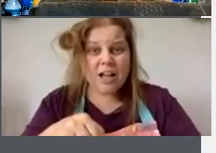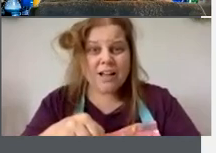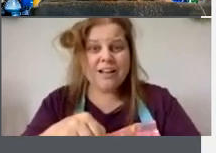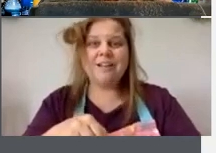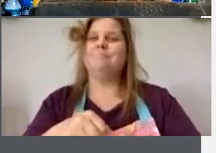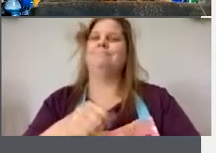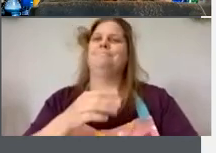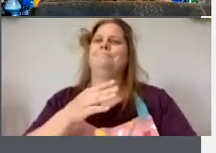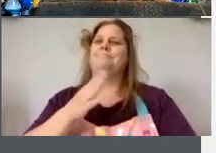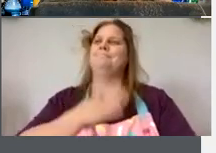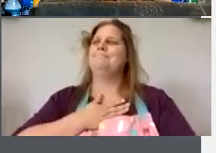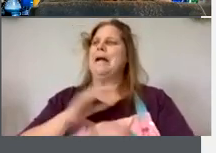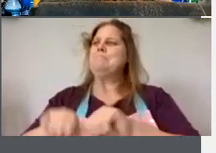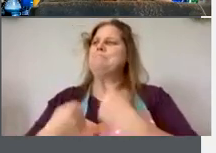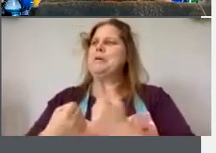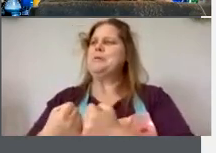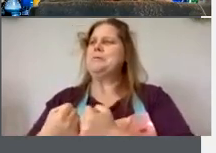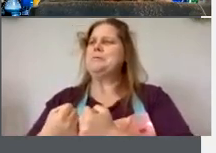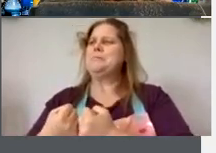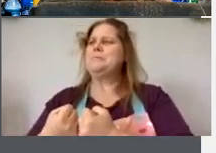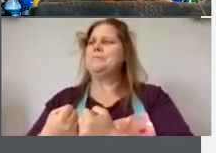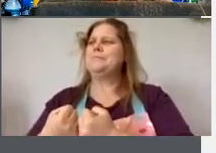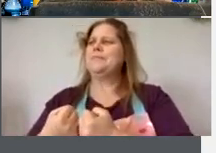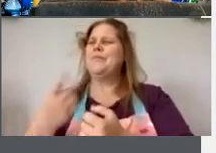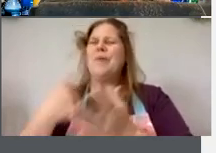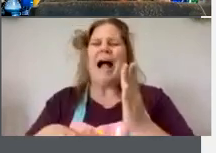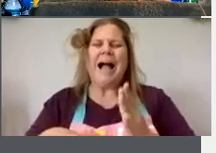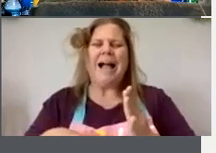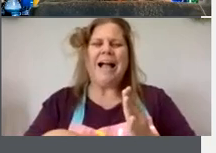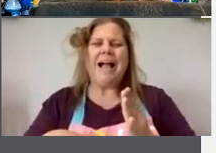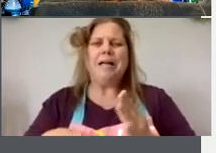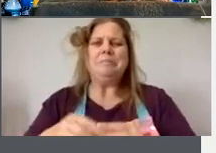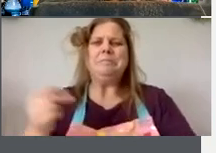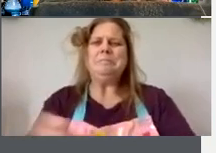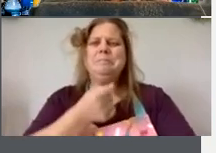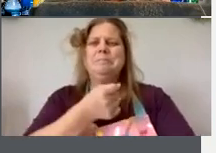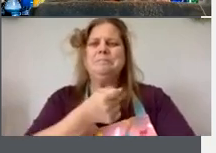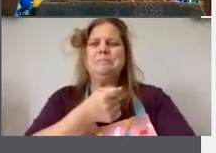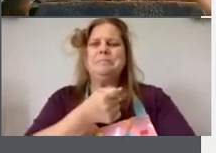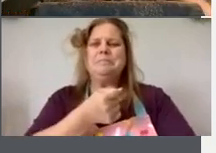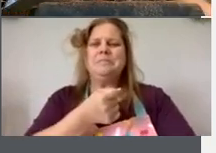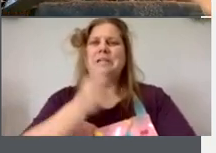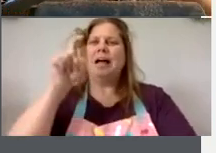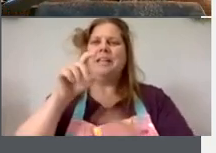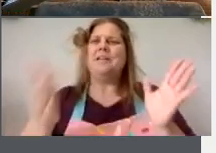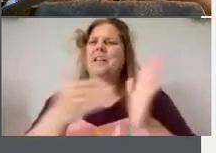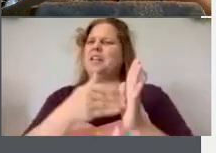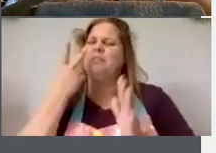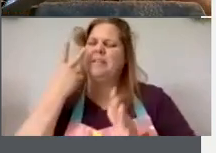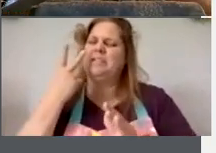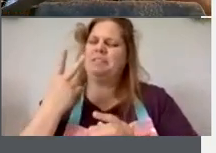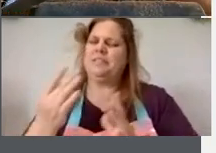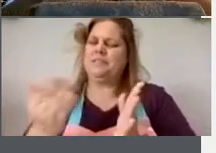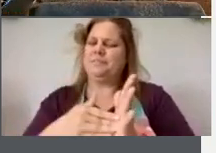Mine's broken. What? Oh, I gotta do that again. Let me see. Let me